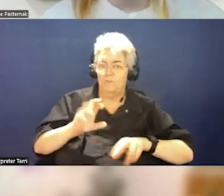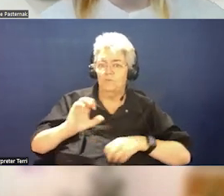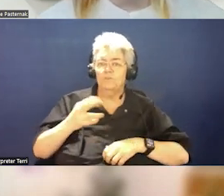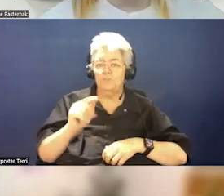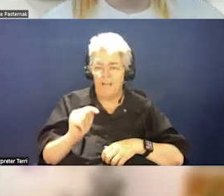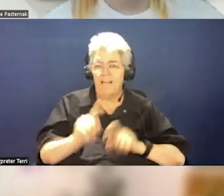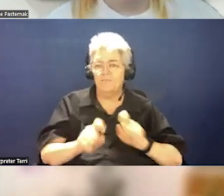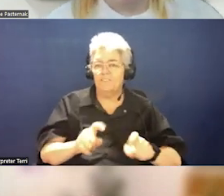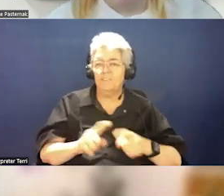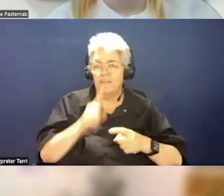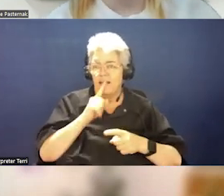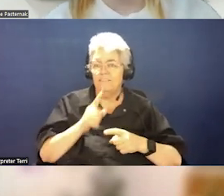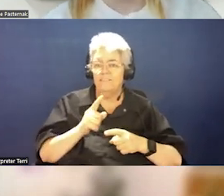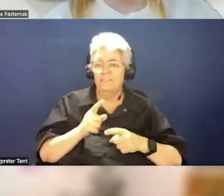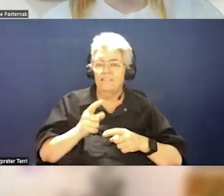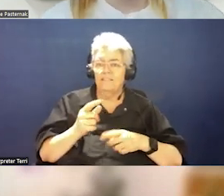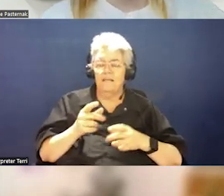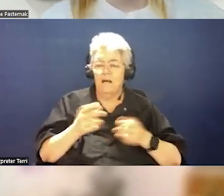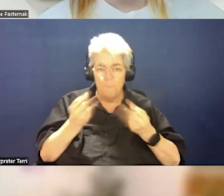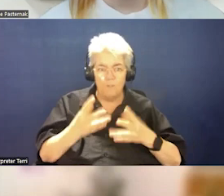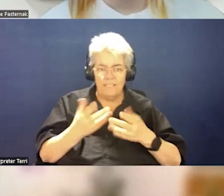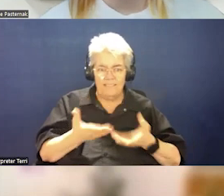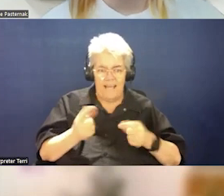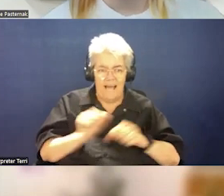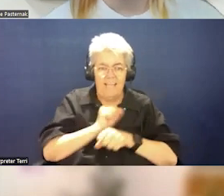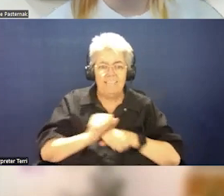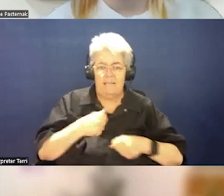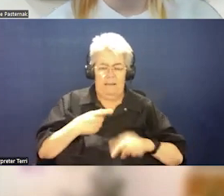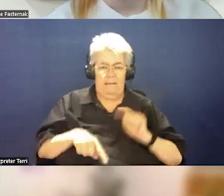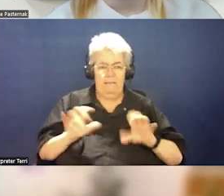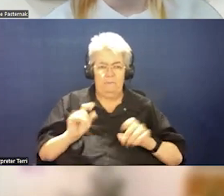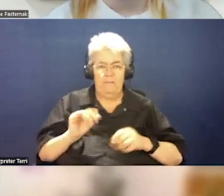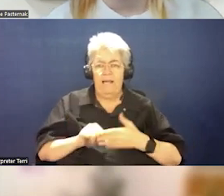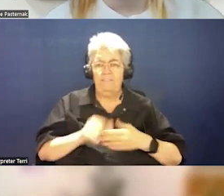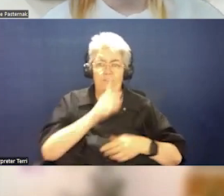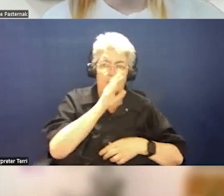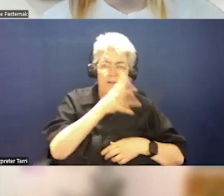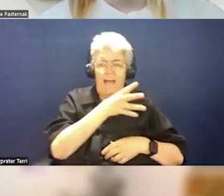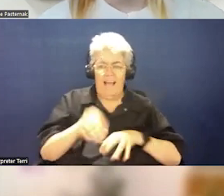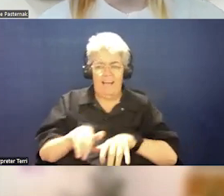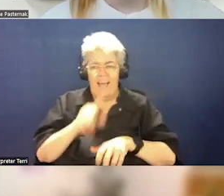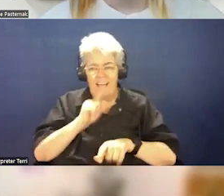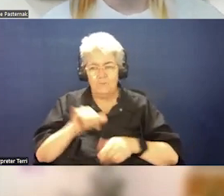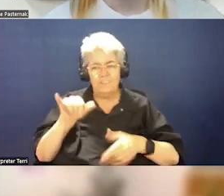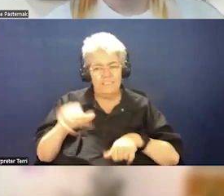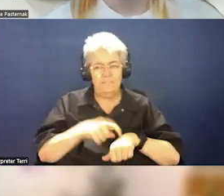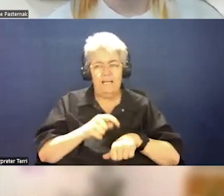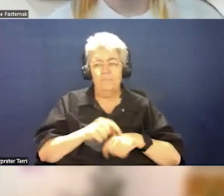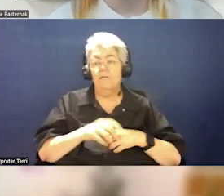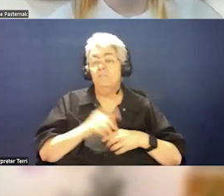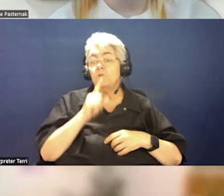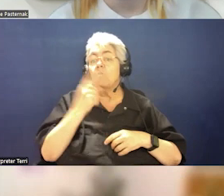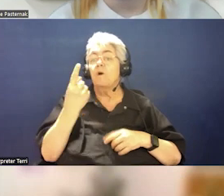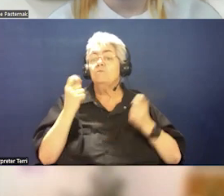multitasking thing that this grandfather can't handle, but just wonderfully how you're able to give those pieces. I did have one quick